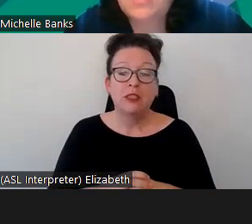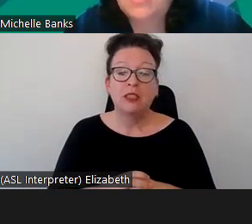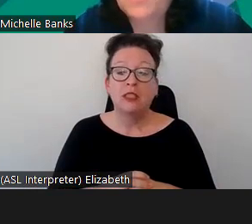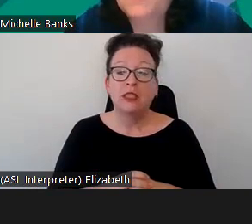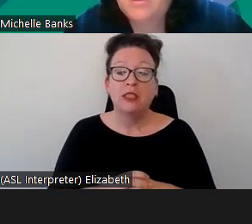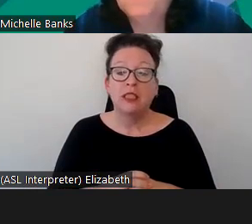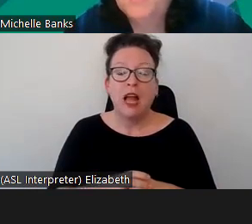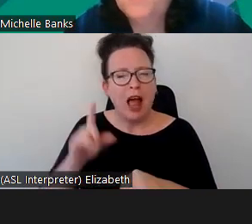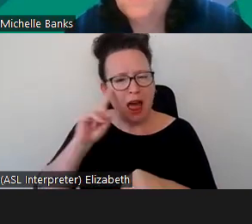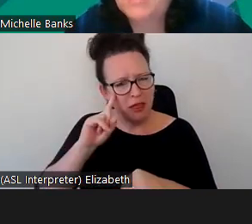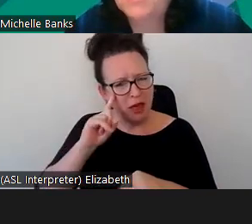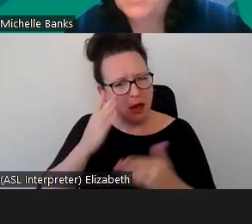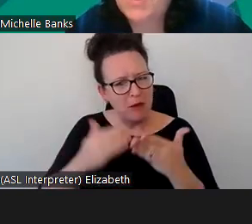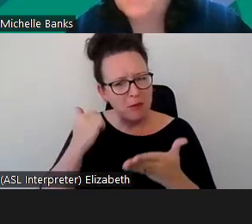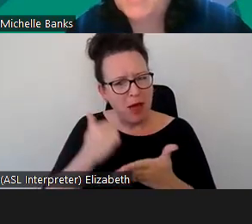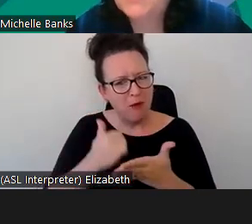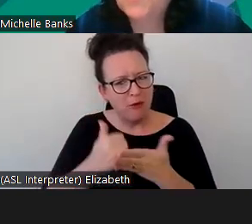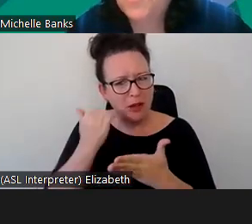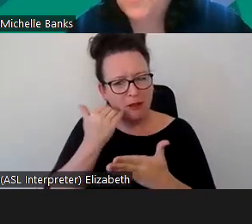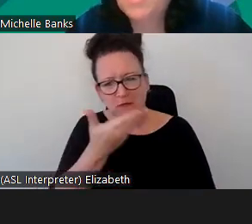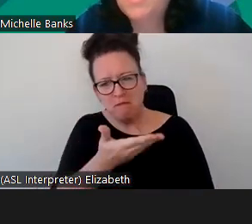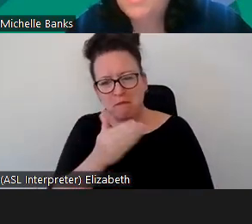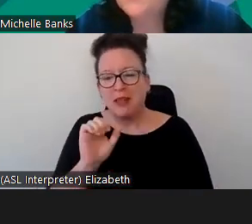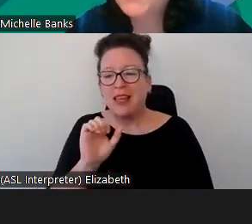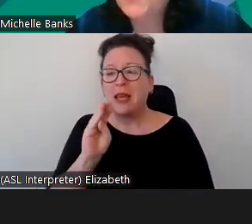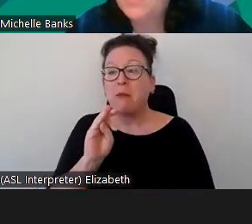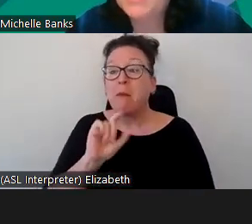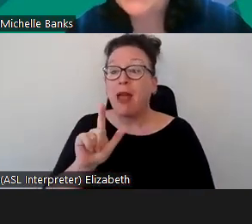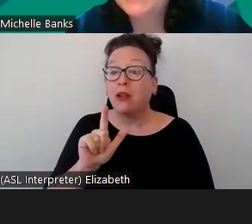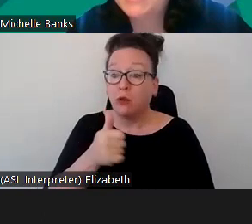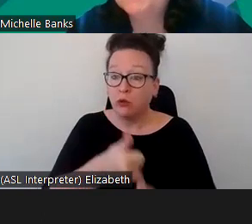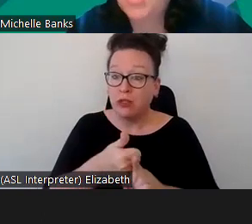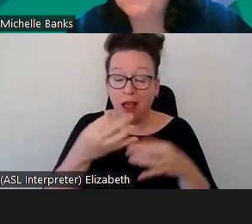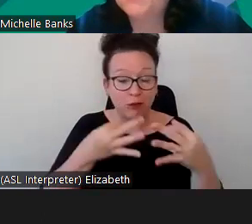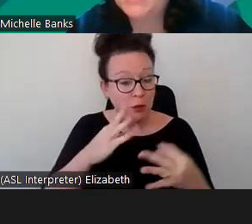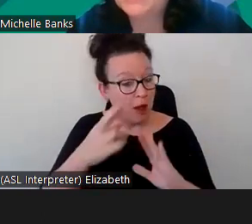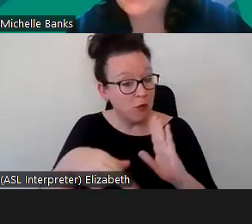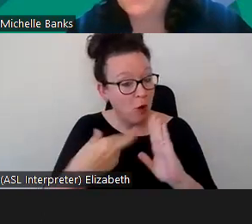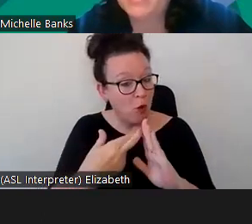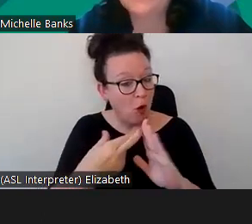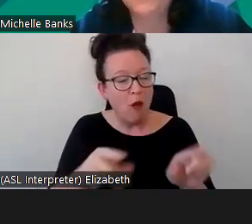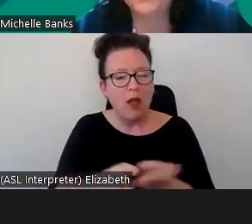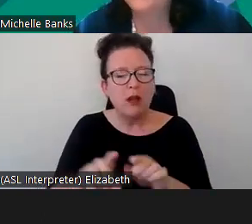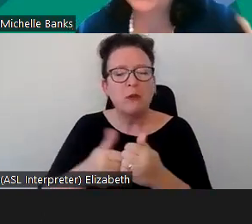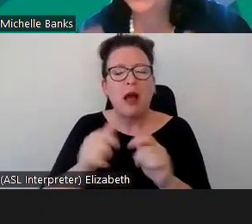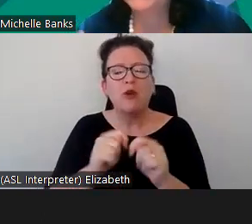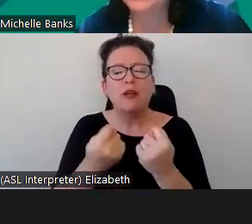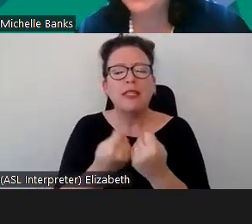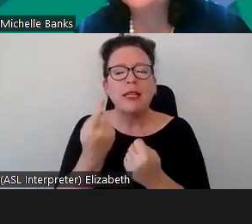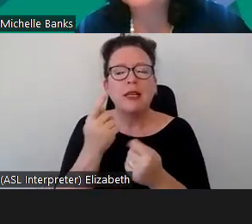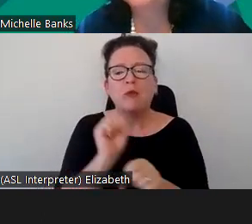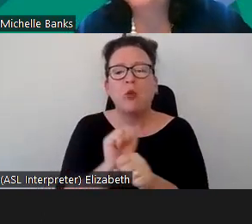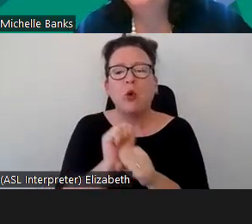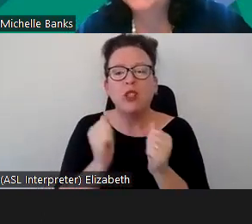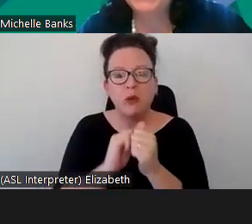And I just thought it would be helpful if Emmanuel described his role and also how his team operates a little bit with all these folks on